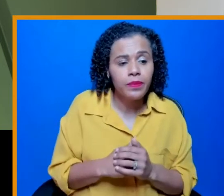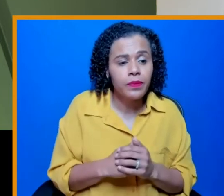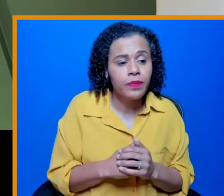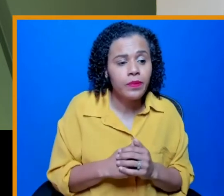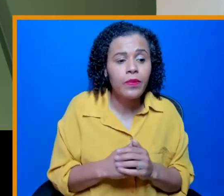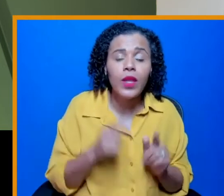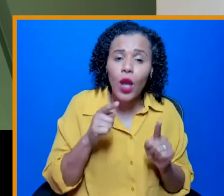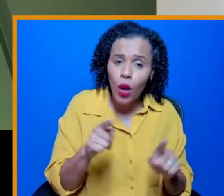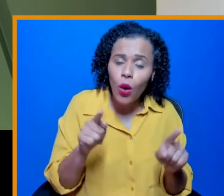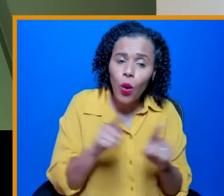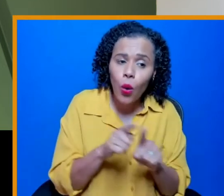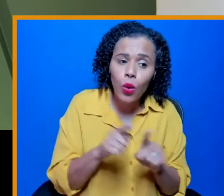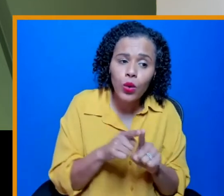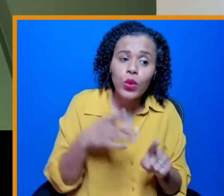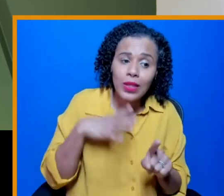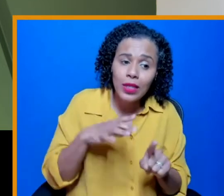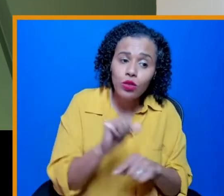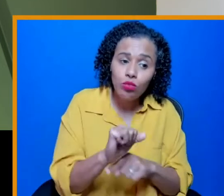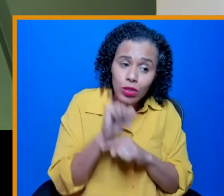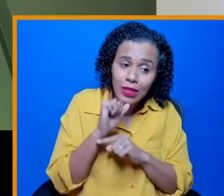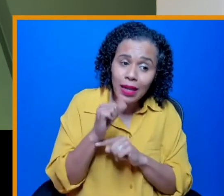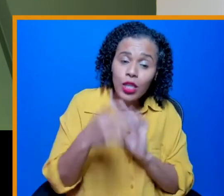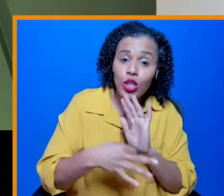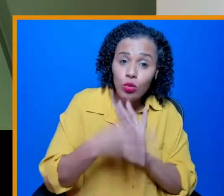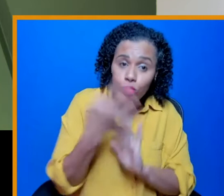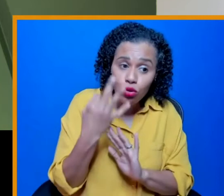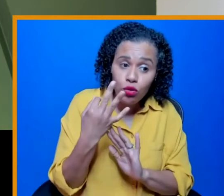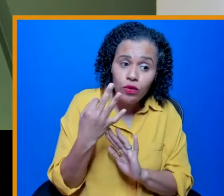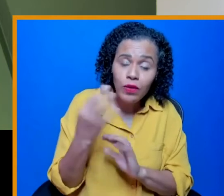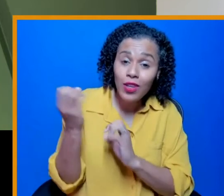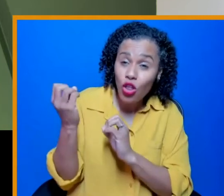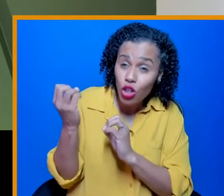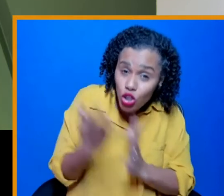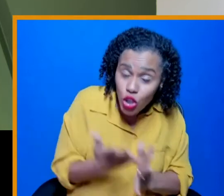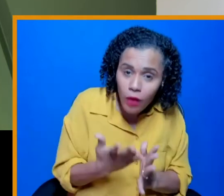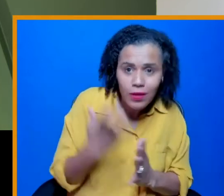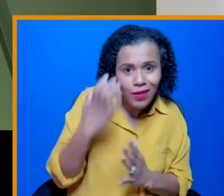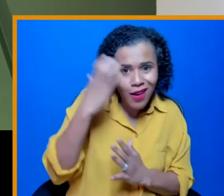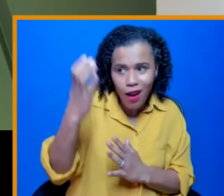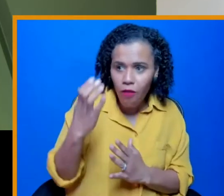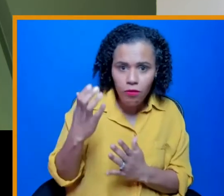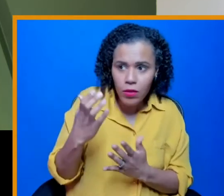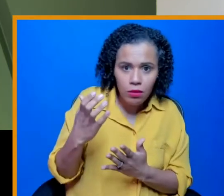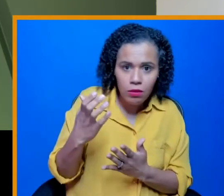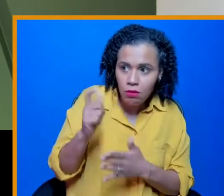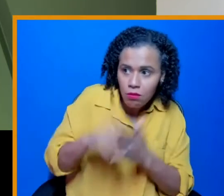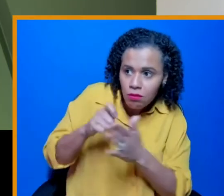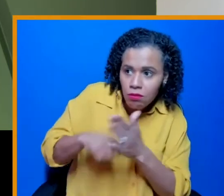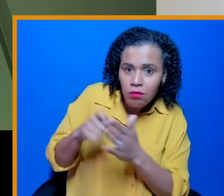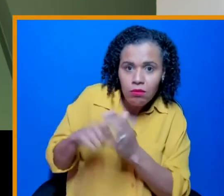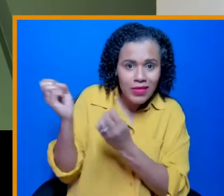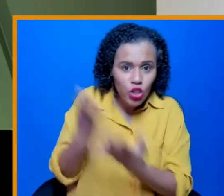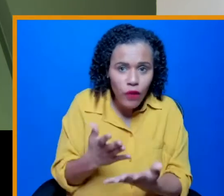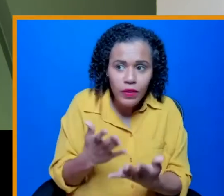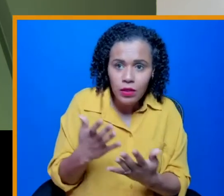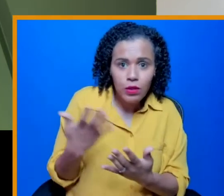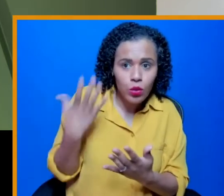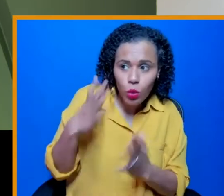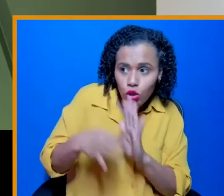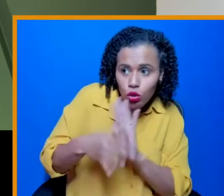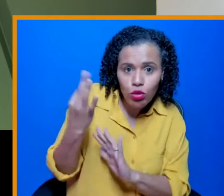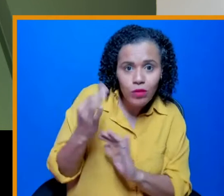we also need to protect and improve the services government spends money on, which are also seeing a squeeze. We want to improve disastrous